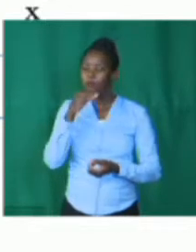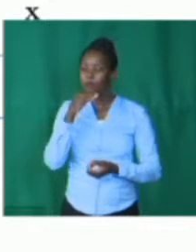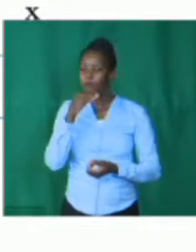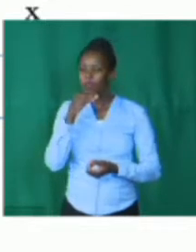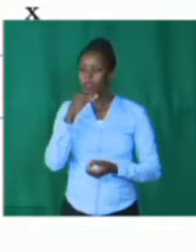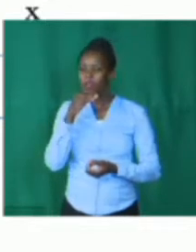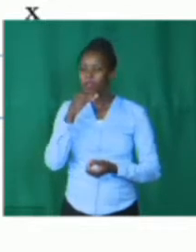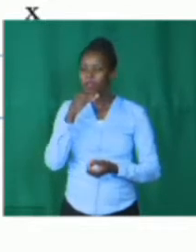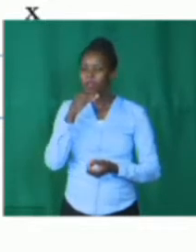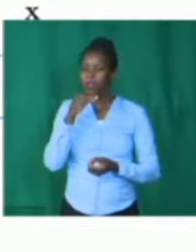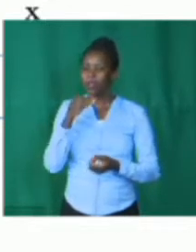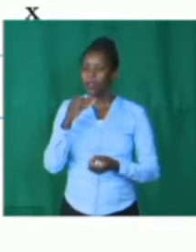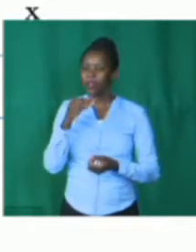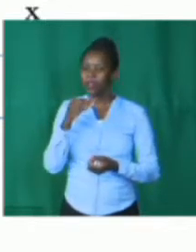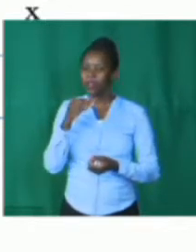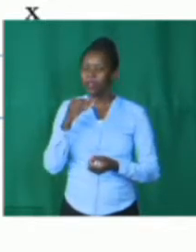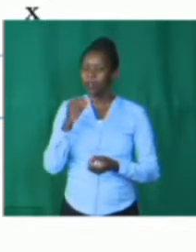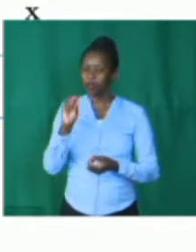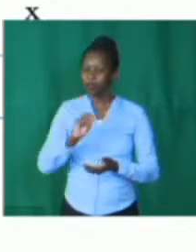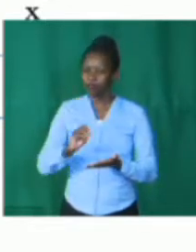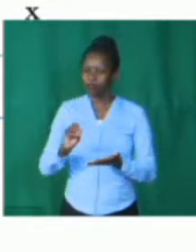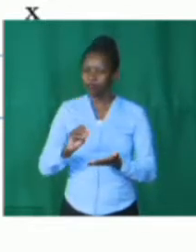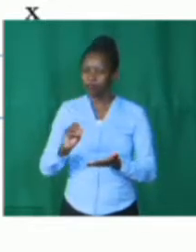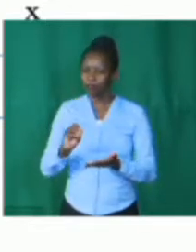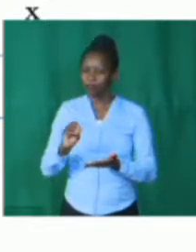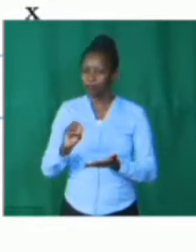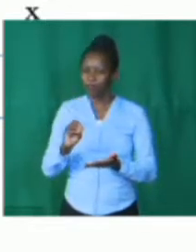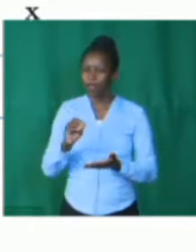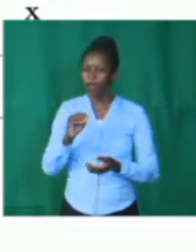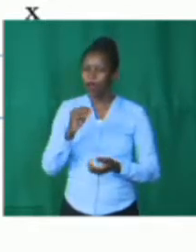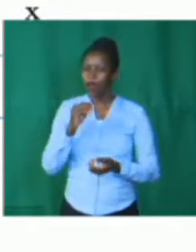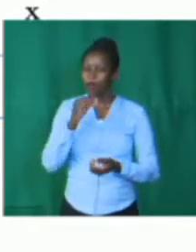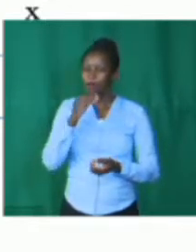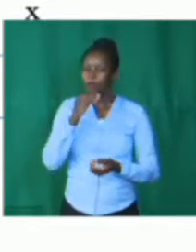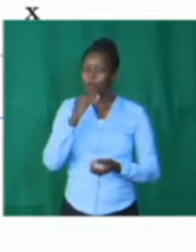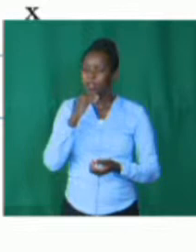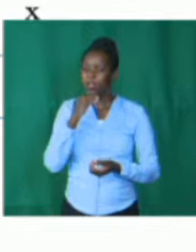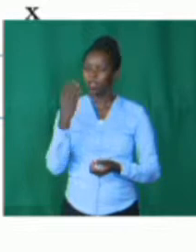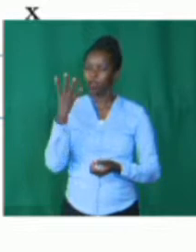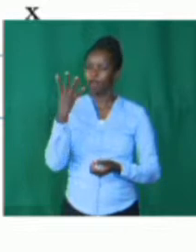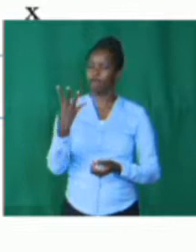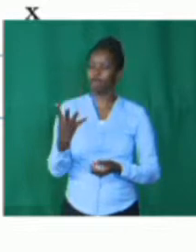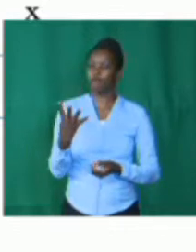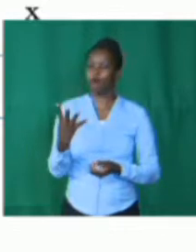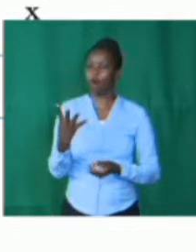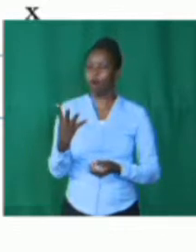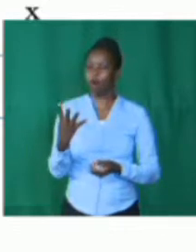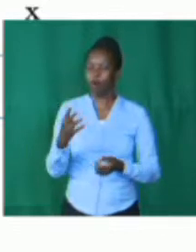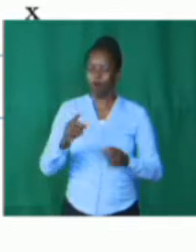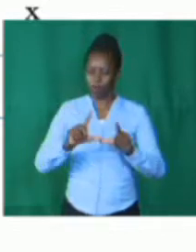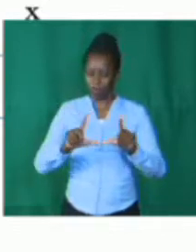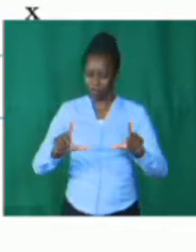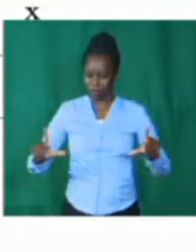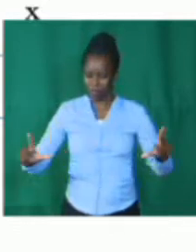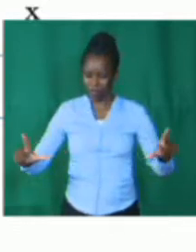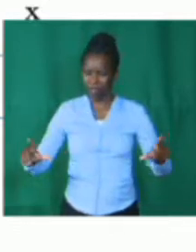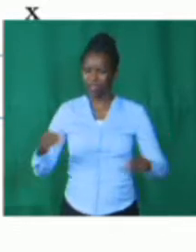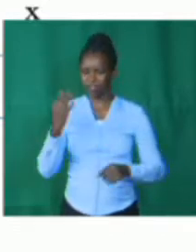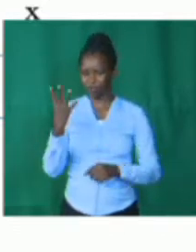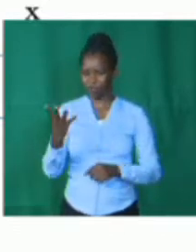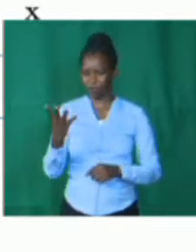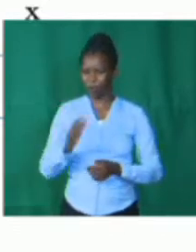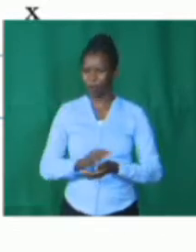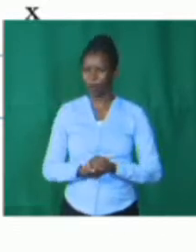that, let me erase this. So now you agree with me that the length of this line segment is